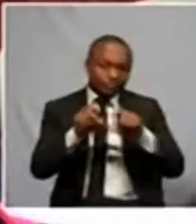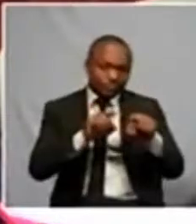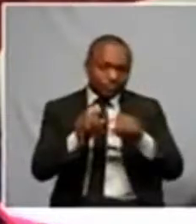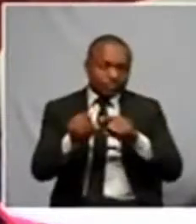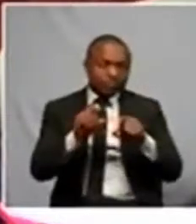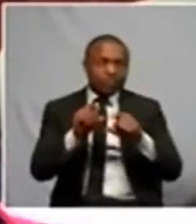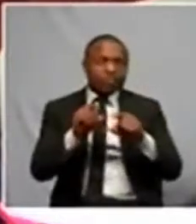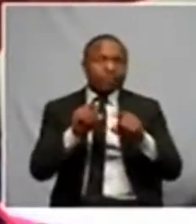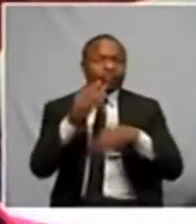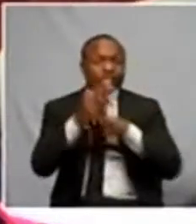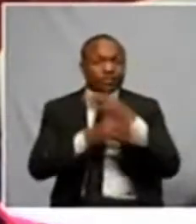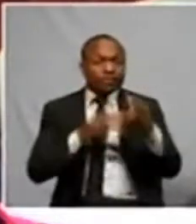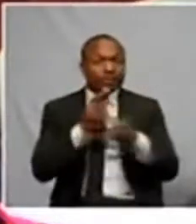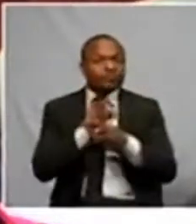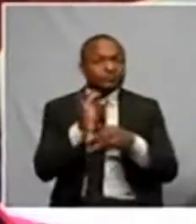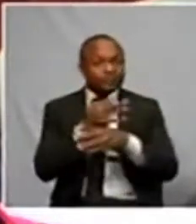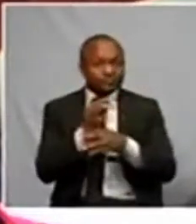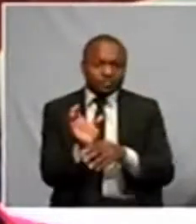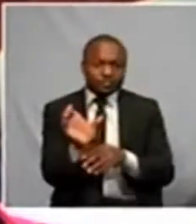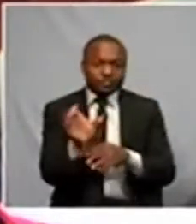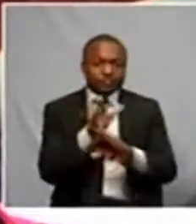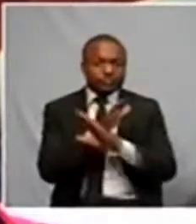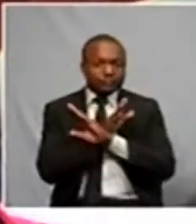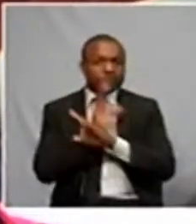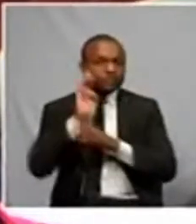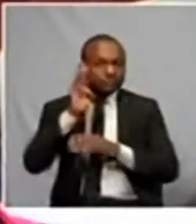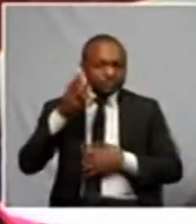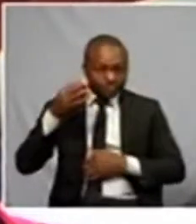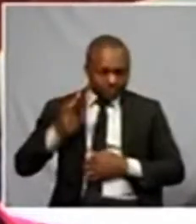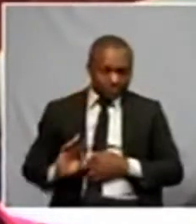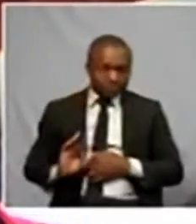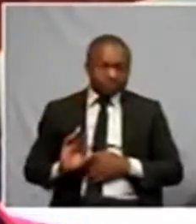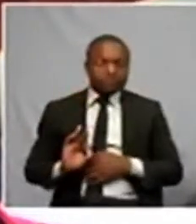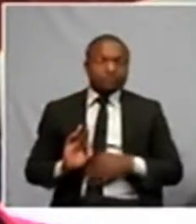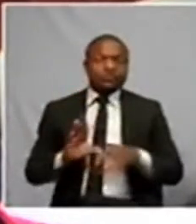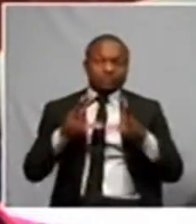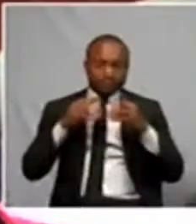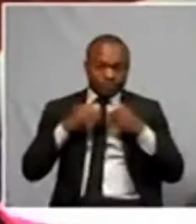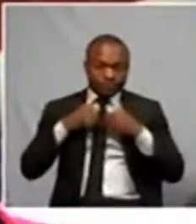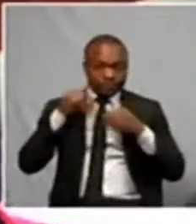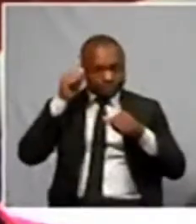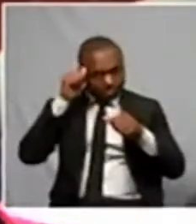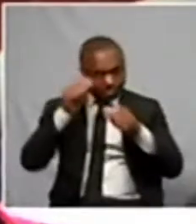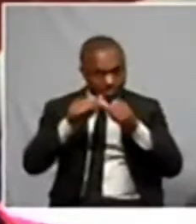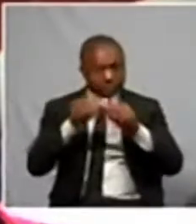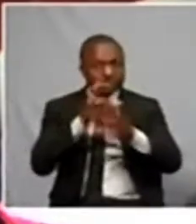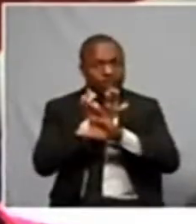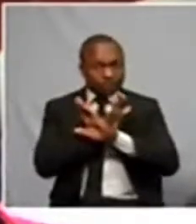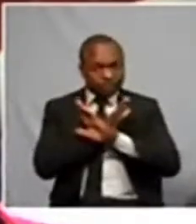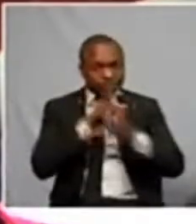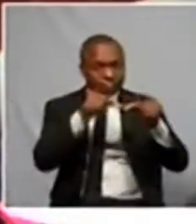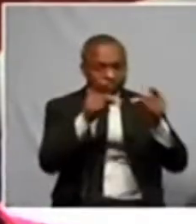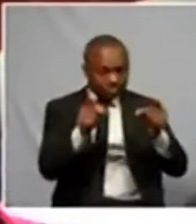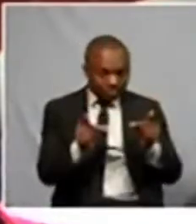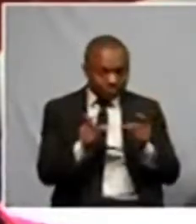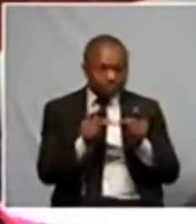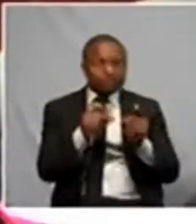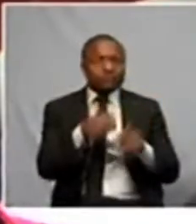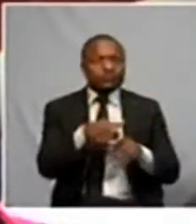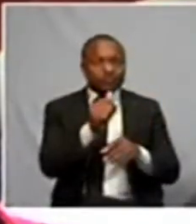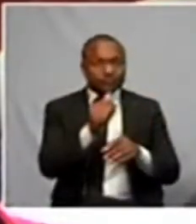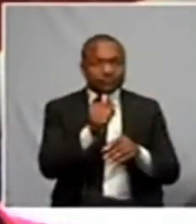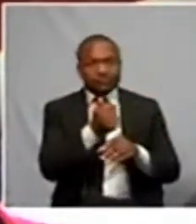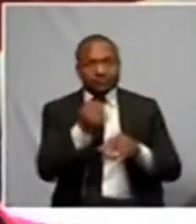sector, from which Zambia also stands to benefit. By accepting the agreement, Zambia positions itself among